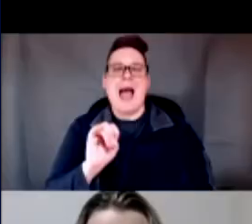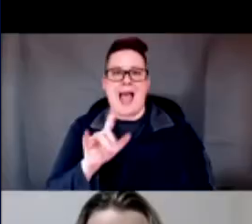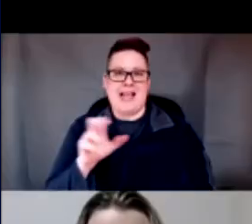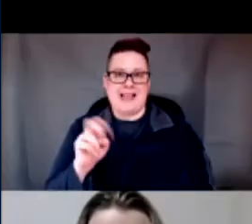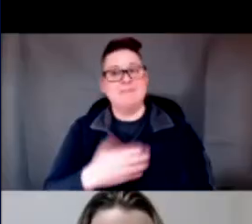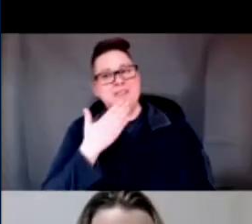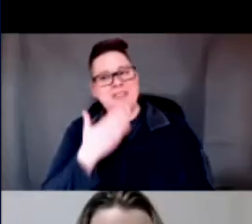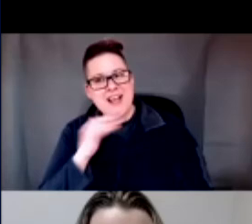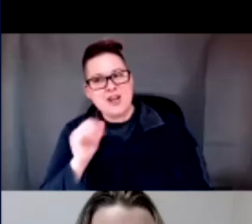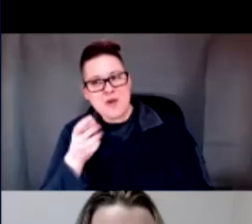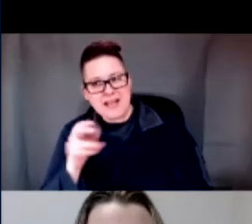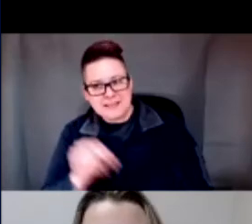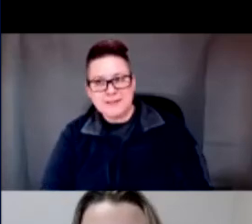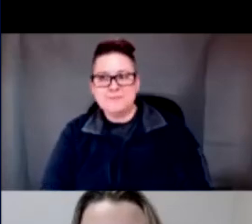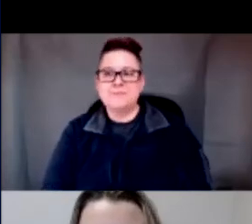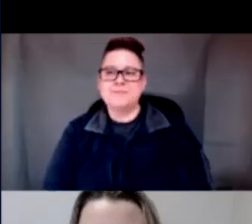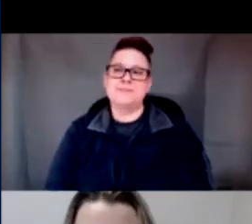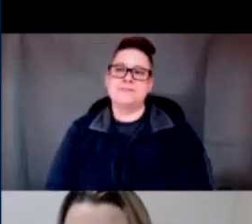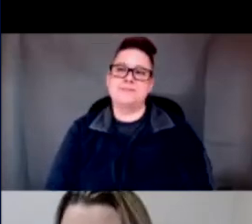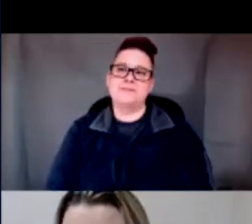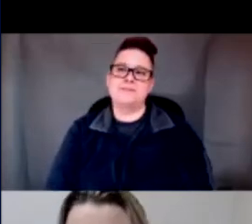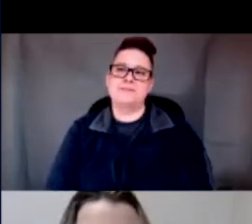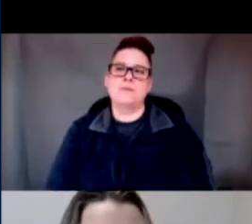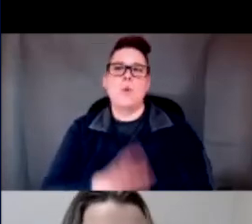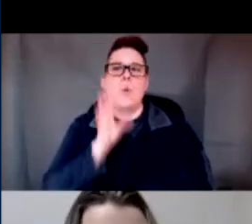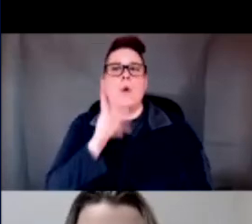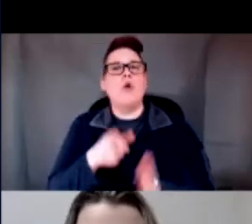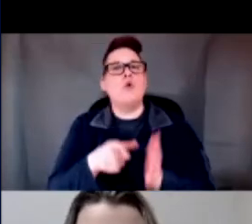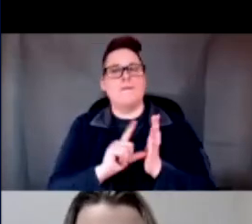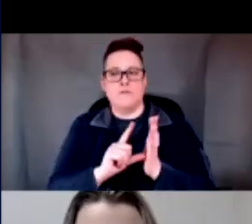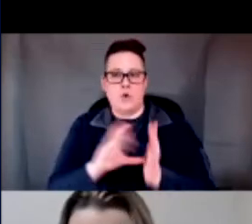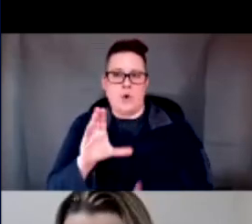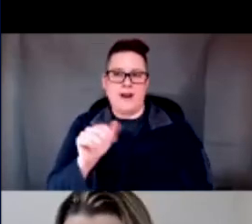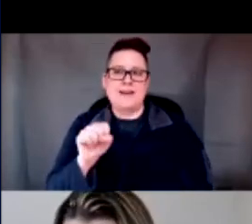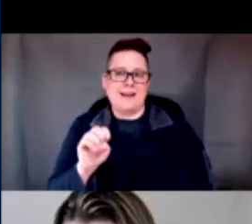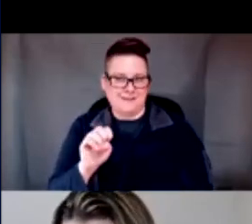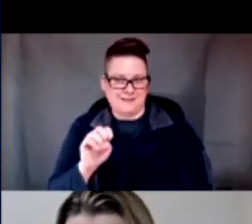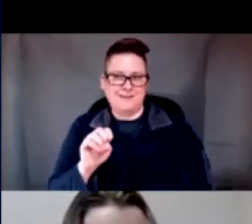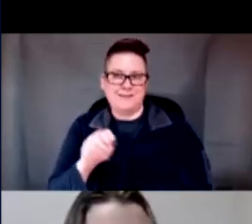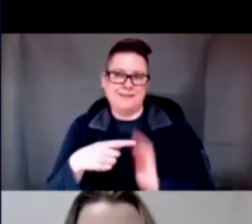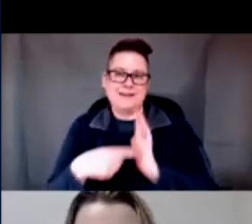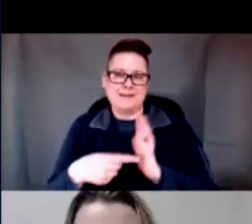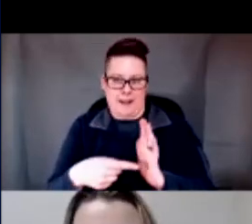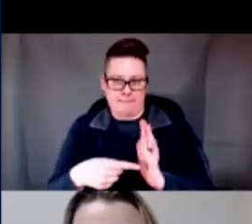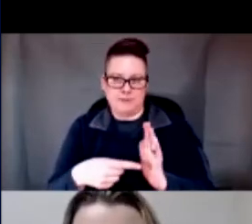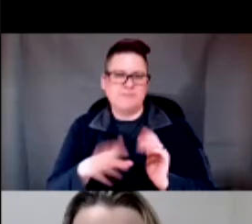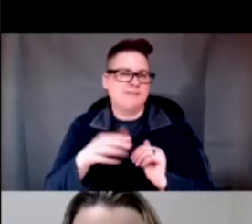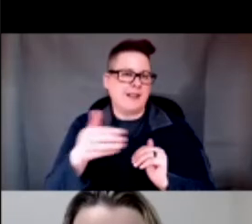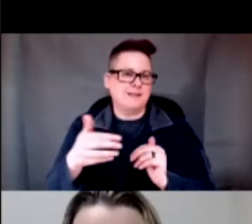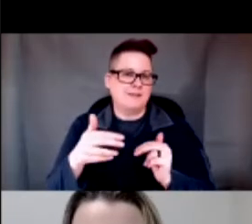Thank you, Aspen. So I'm going to review our case example of, next slide.